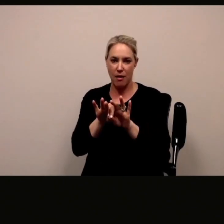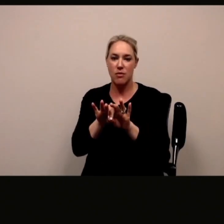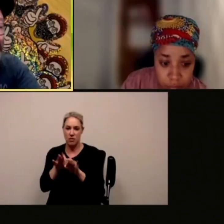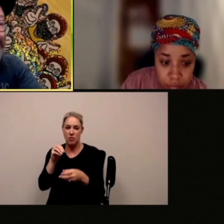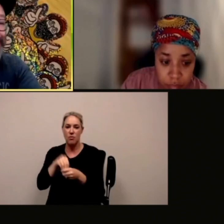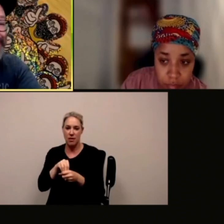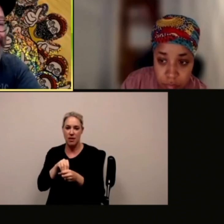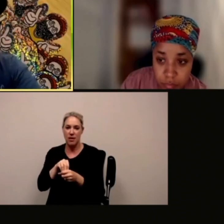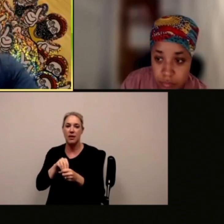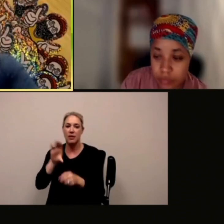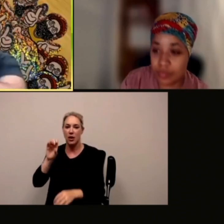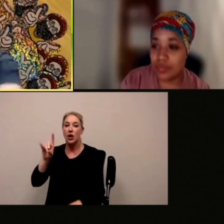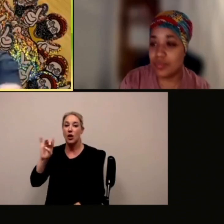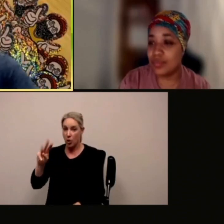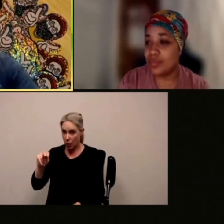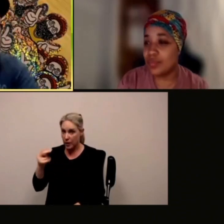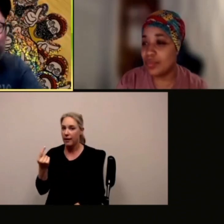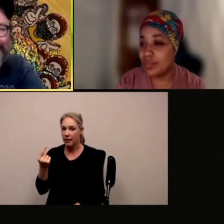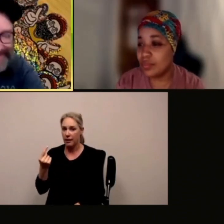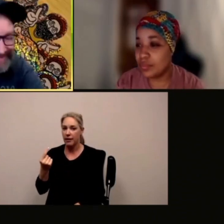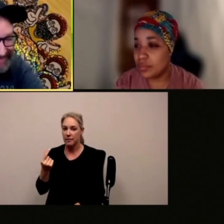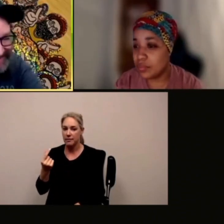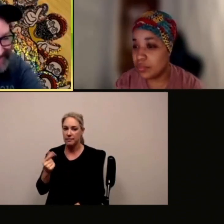How are you proving its value?